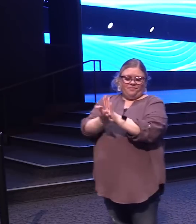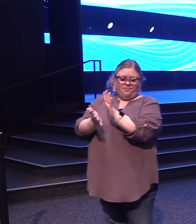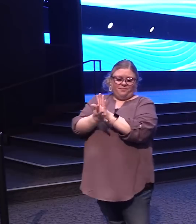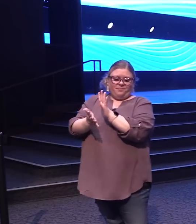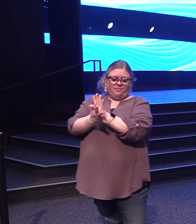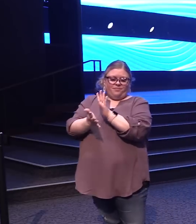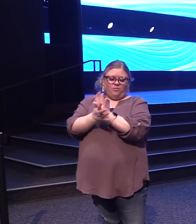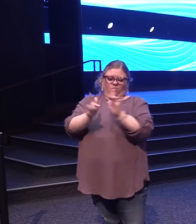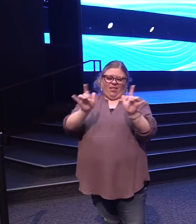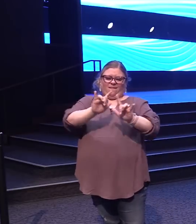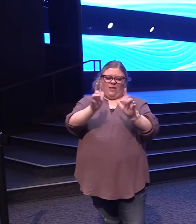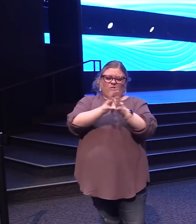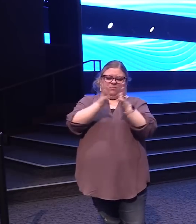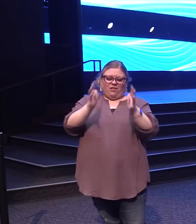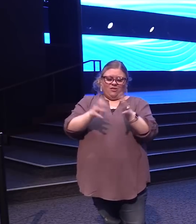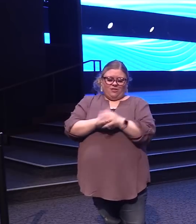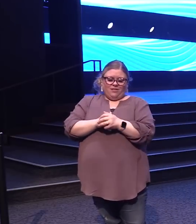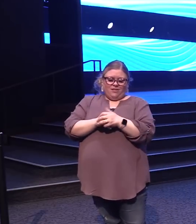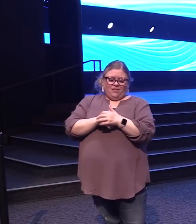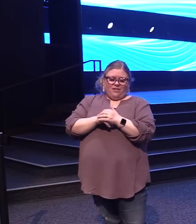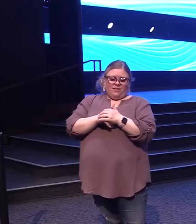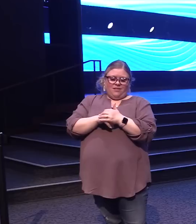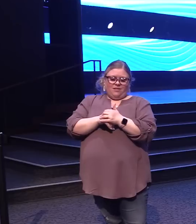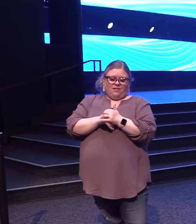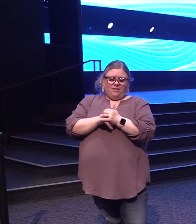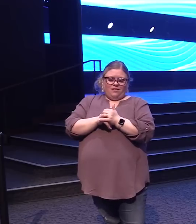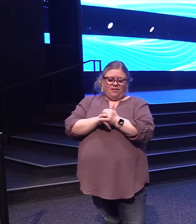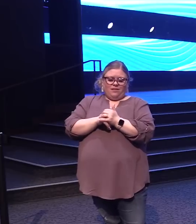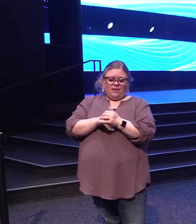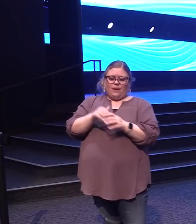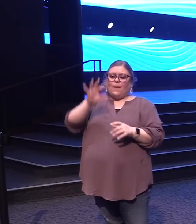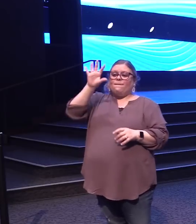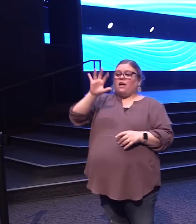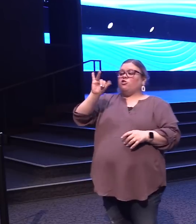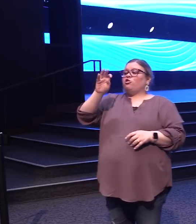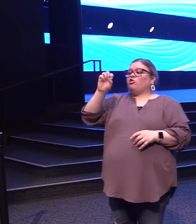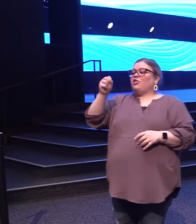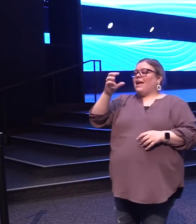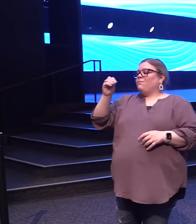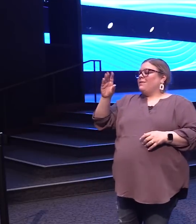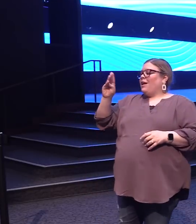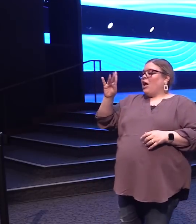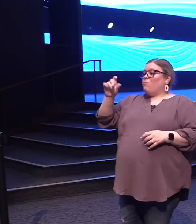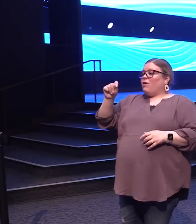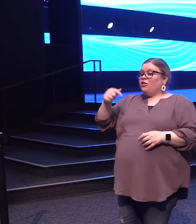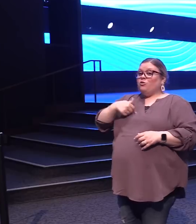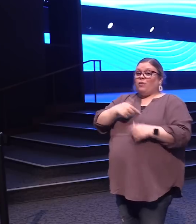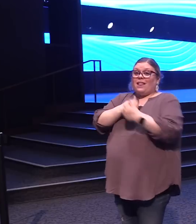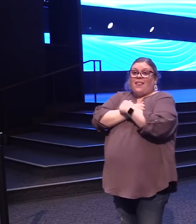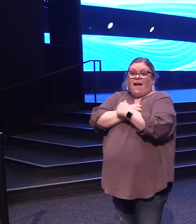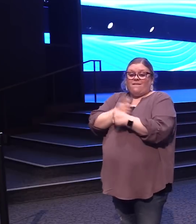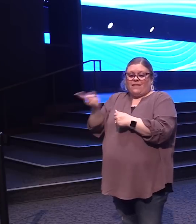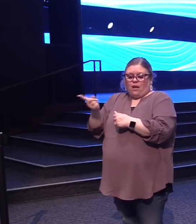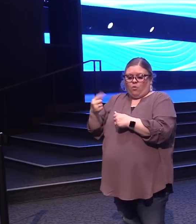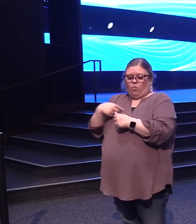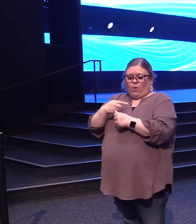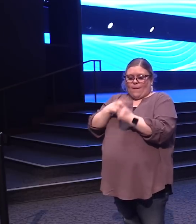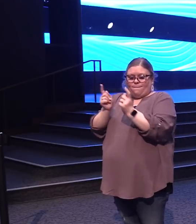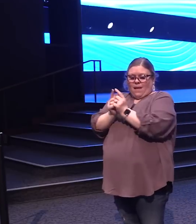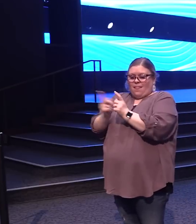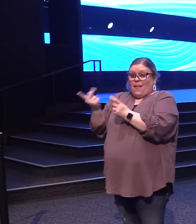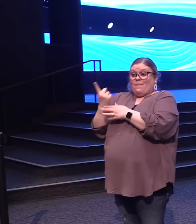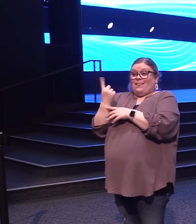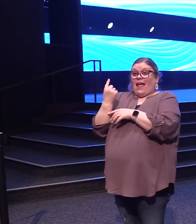Love you so much. Also, Pastor James and Bridget, hey guys, we love you. We met last